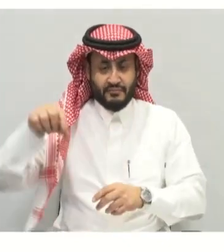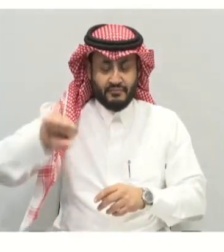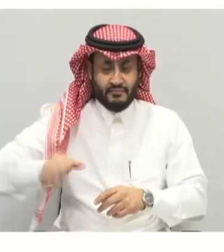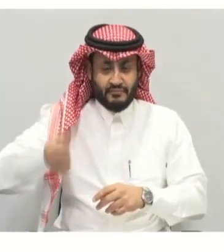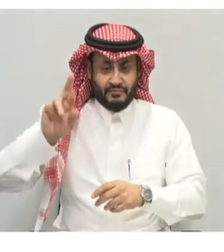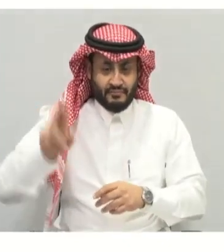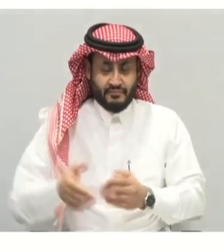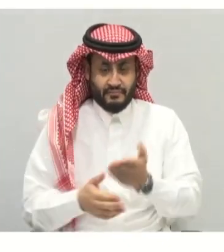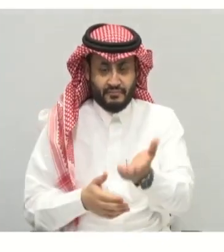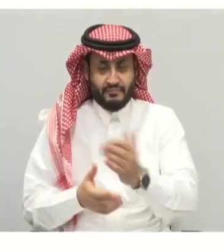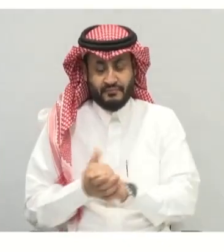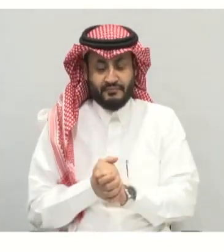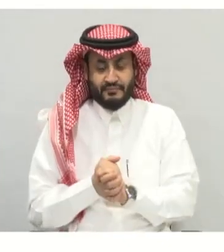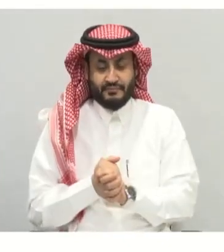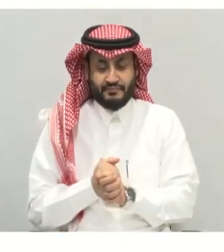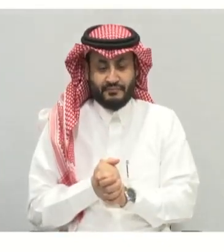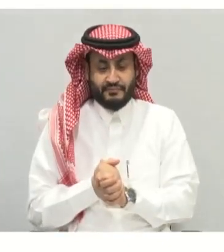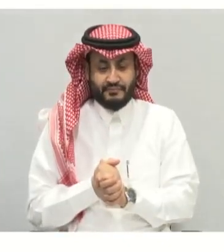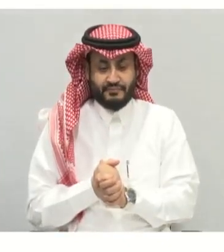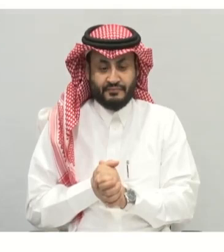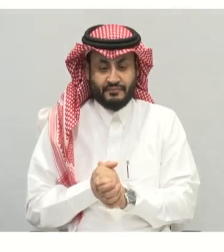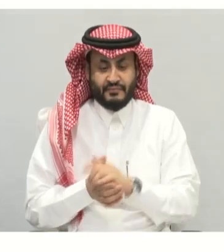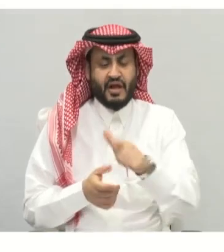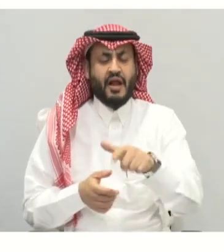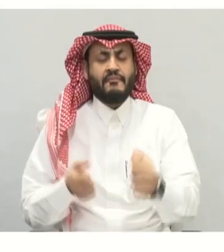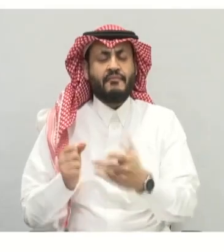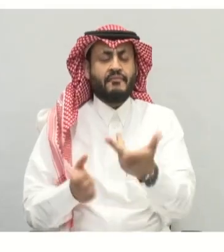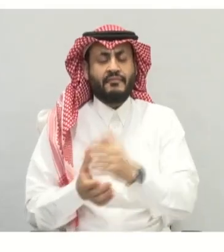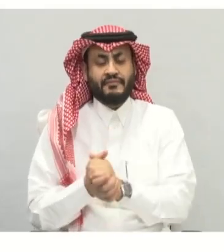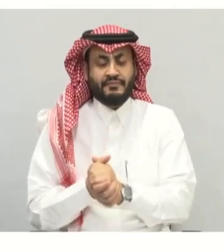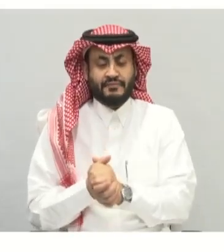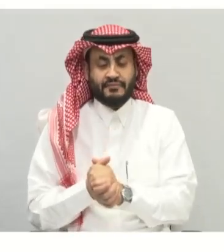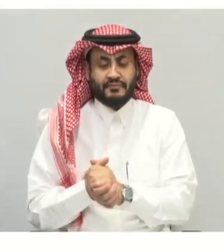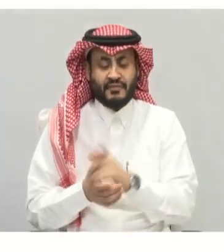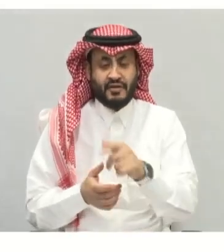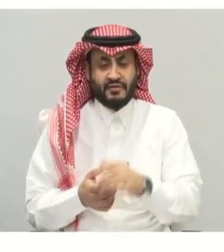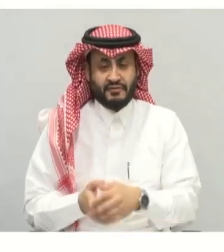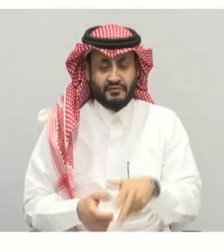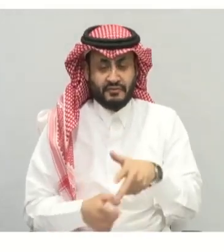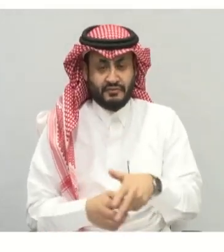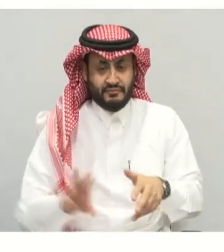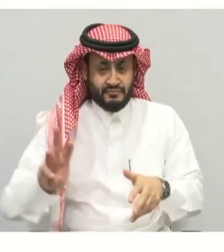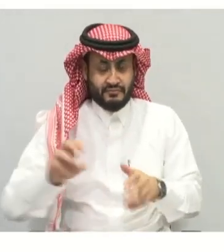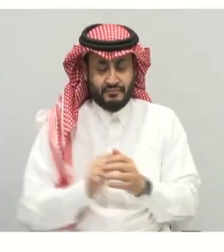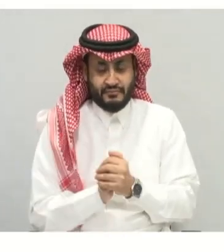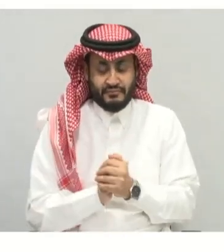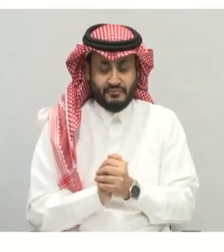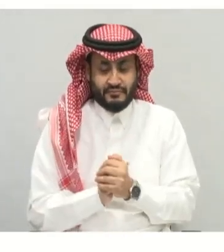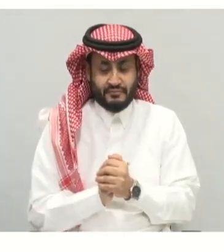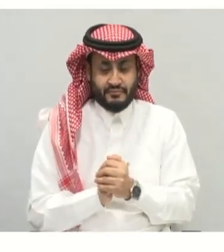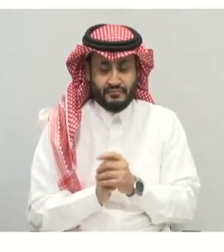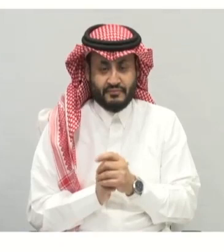fawazaragil so let's begin what we are going to review today we're going to review unit 6 that is called